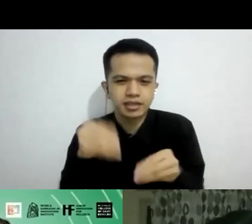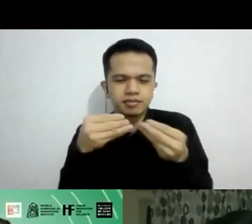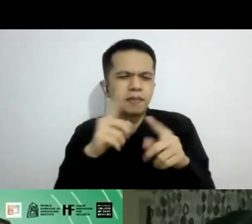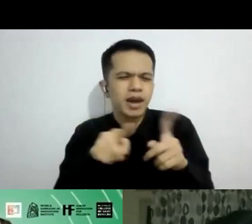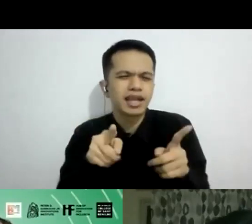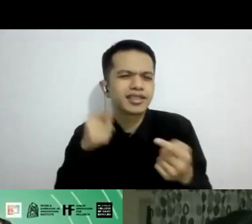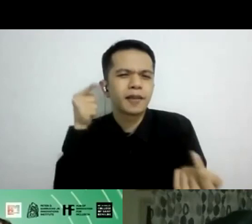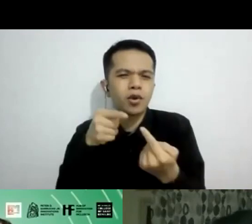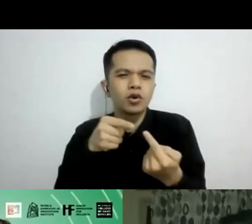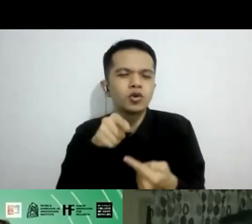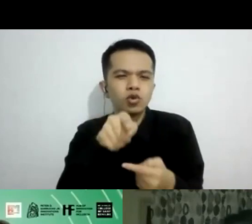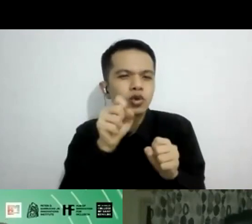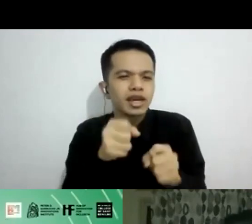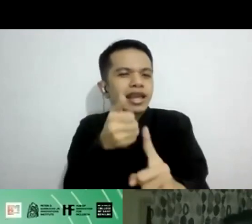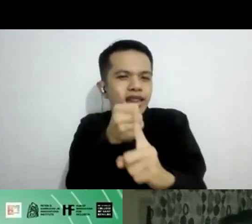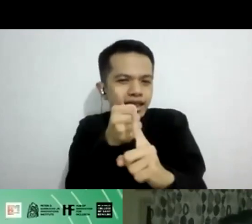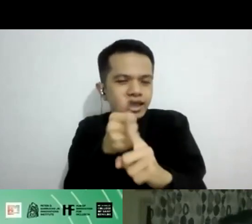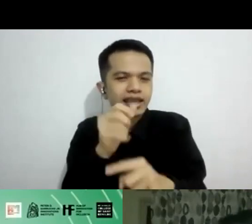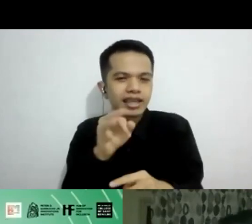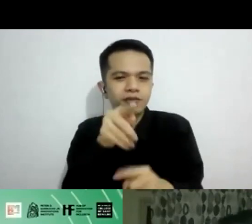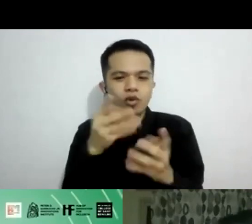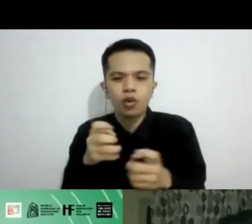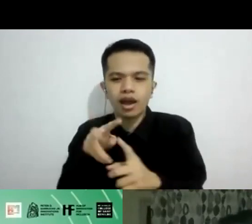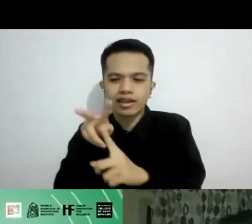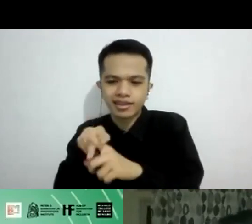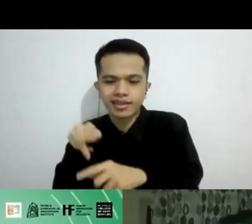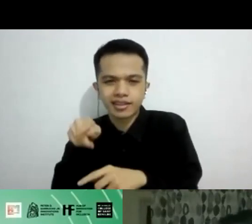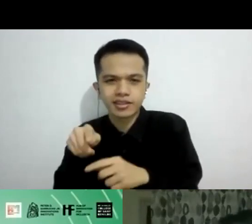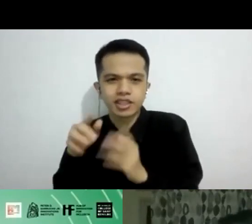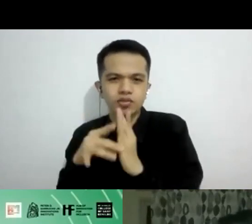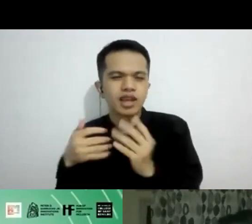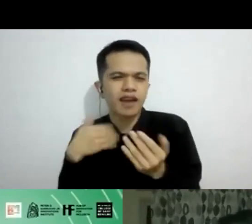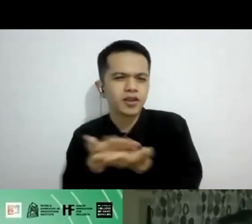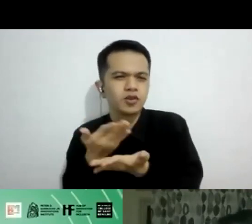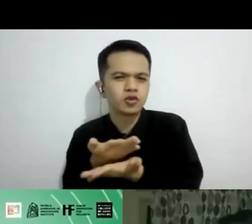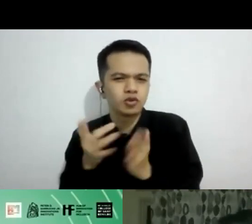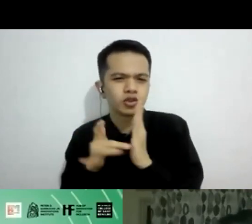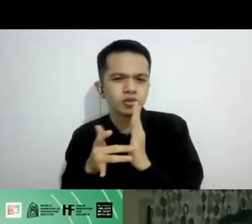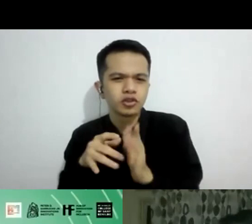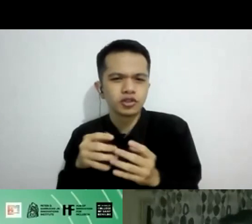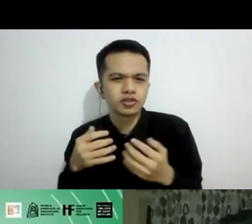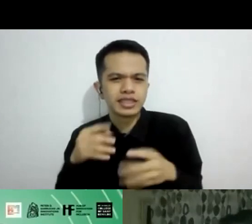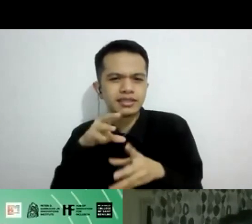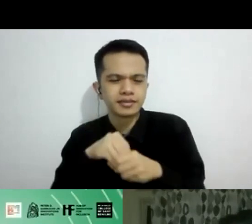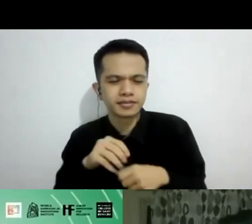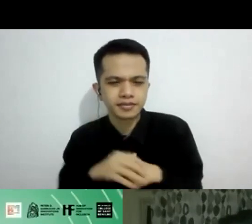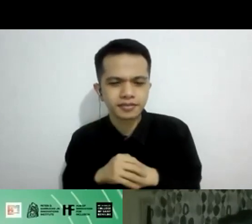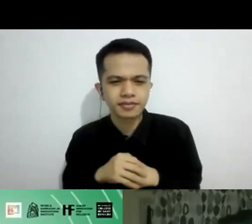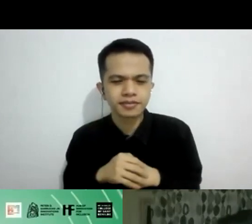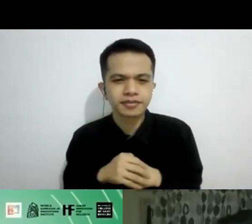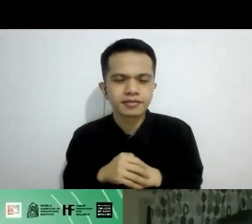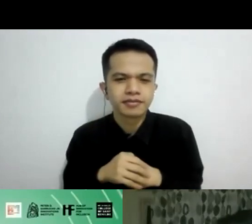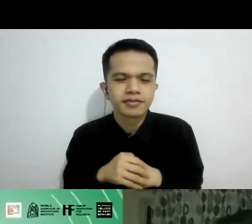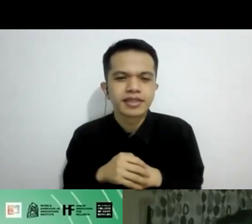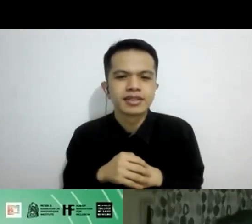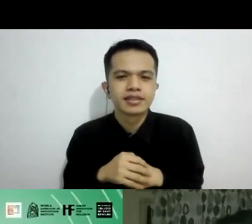you can choose to if you want to adopt the technology. It's still developing. There are a lot of new technologies that are on its way. Um,